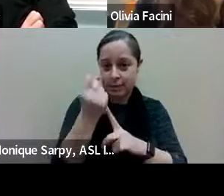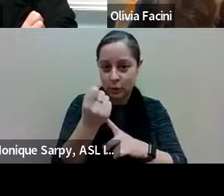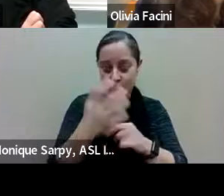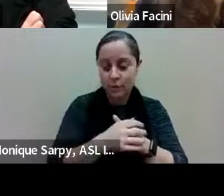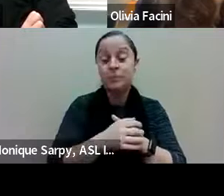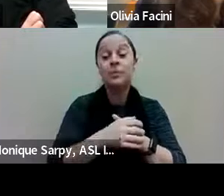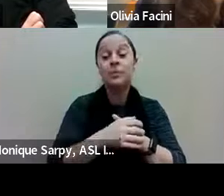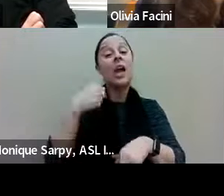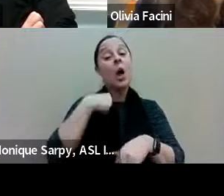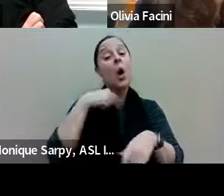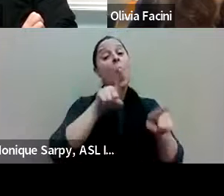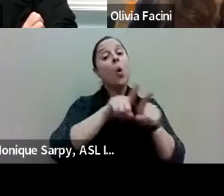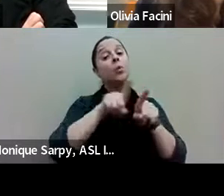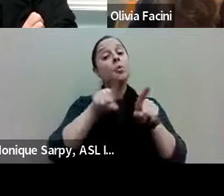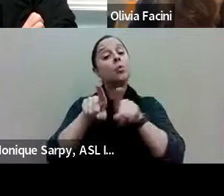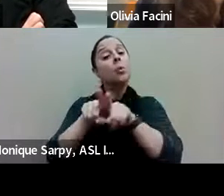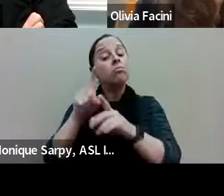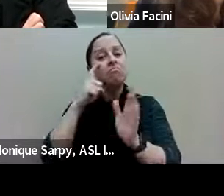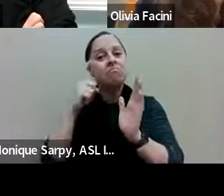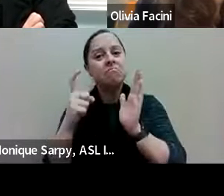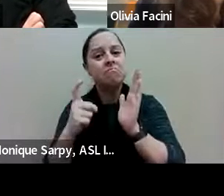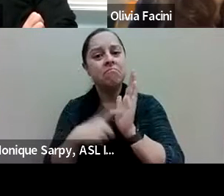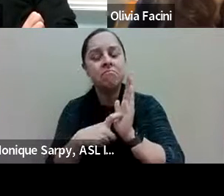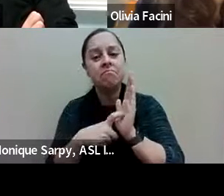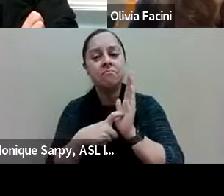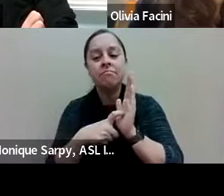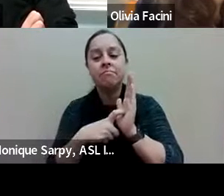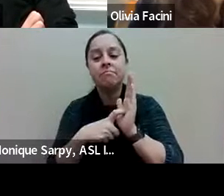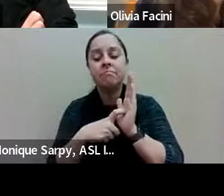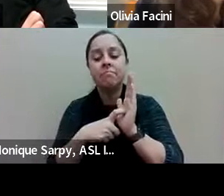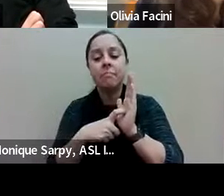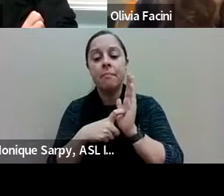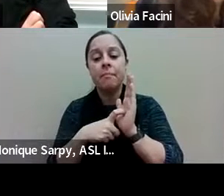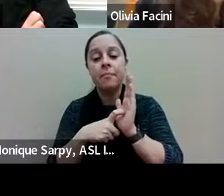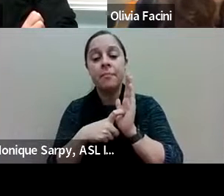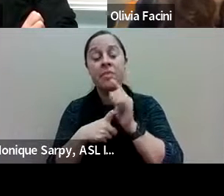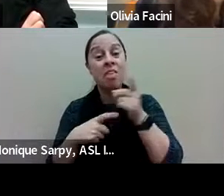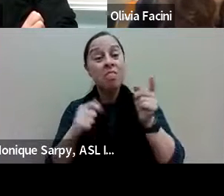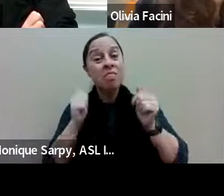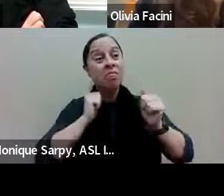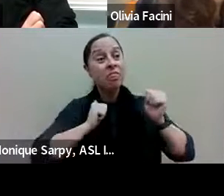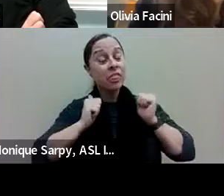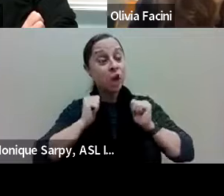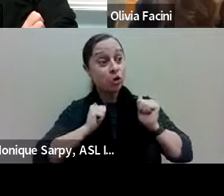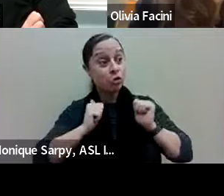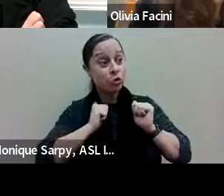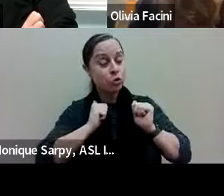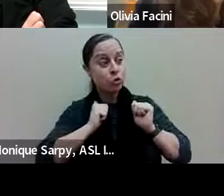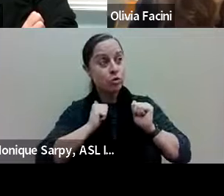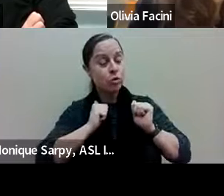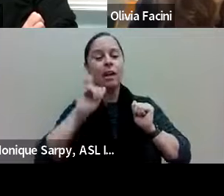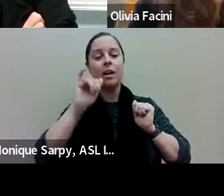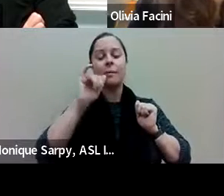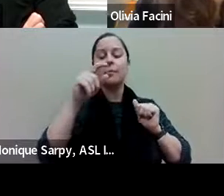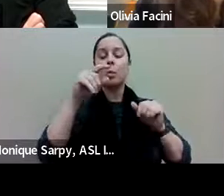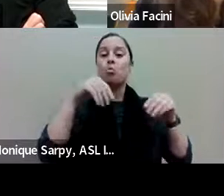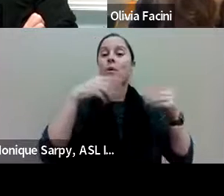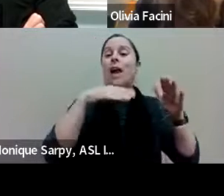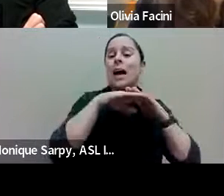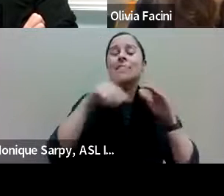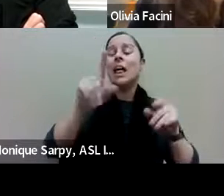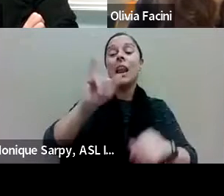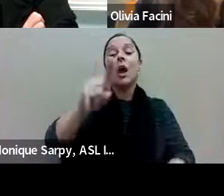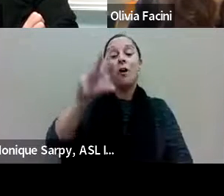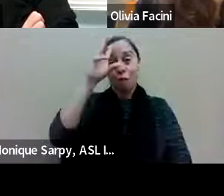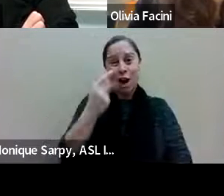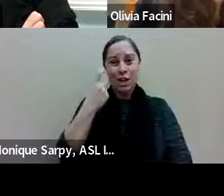also acknowledge that I don't want theaters to provide access, like Frank was alluding to